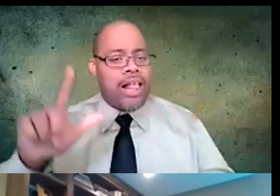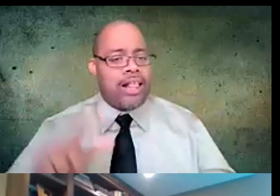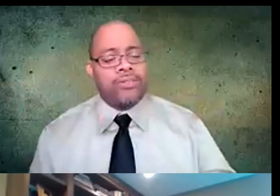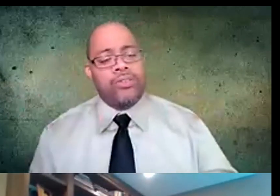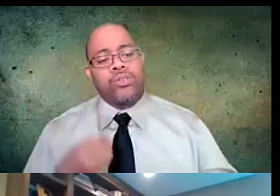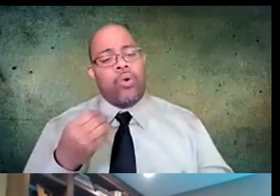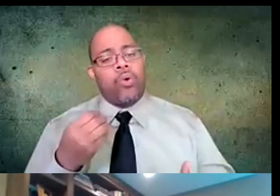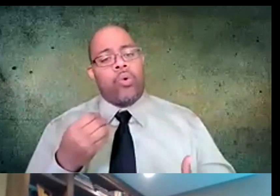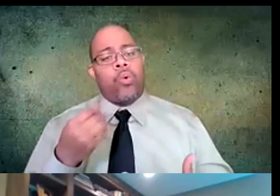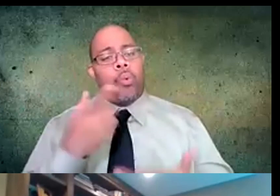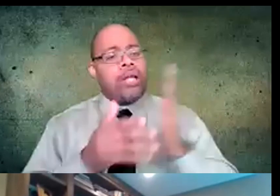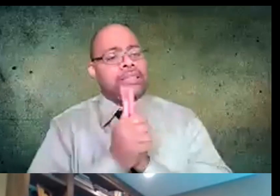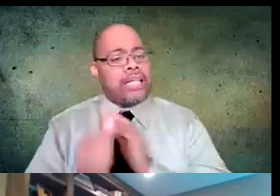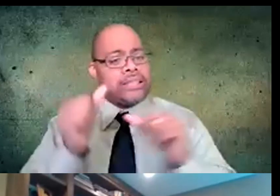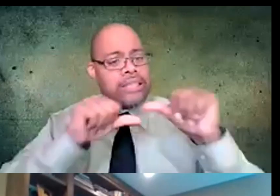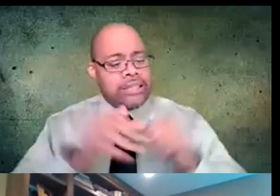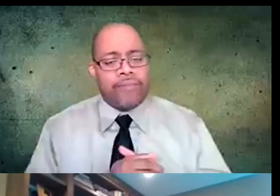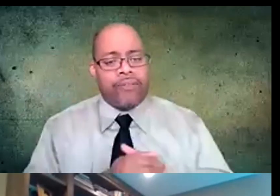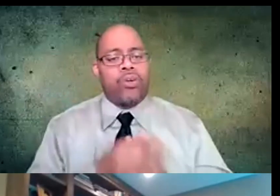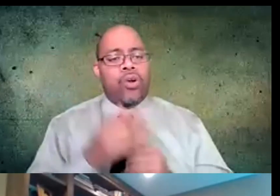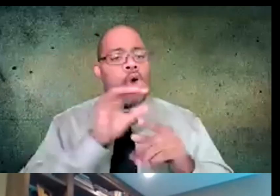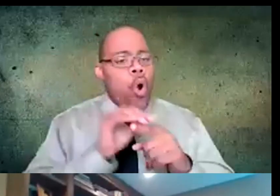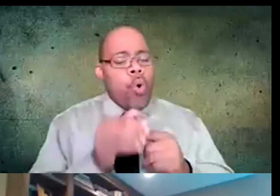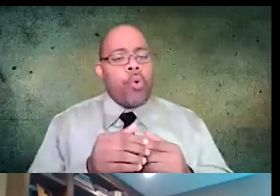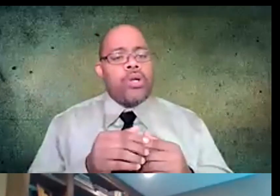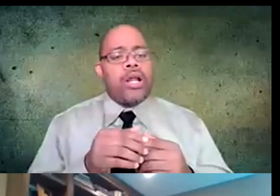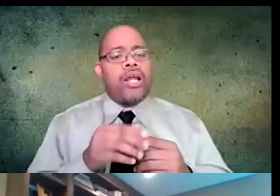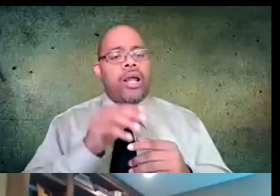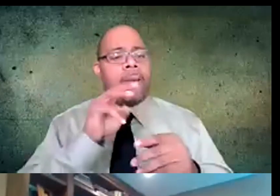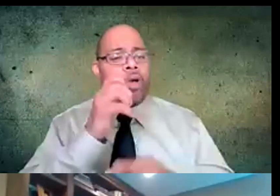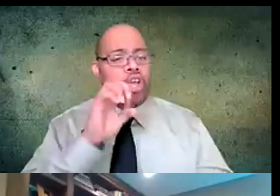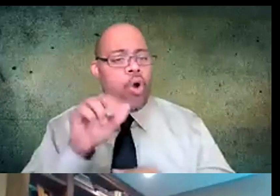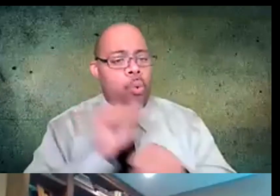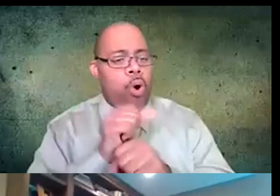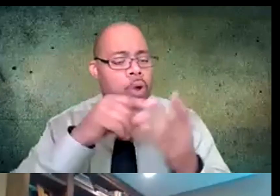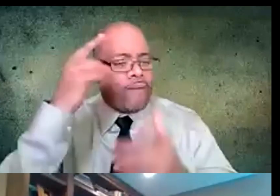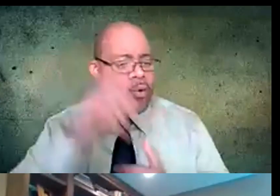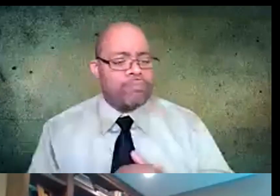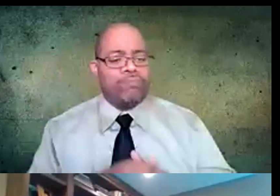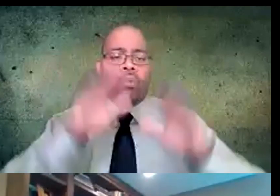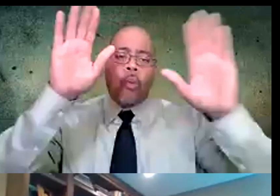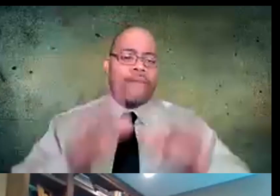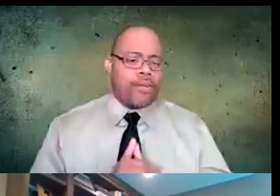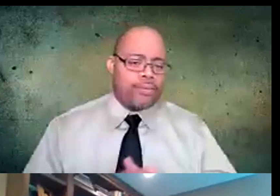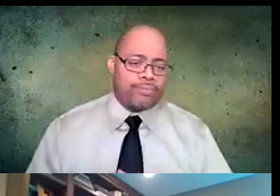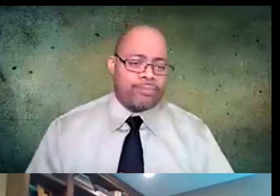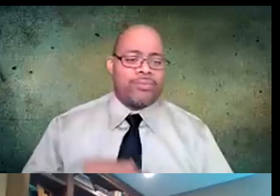sort of scientific skills, so is it coding, molecular work, etc., are you looking? Excellent.